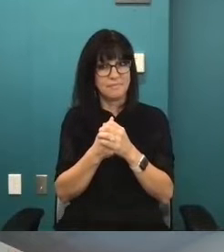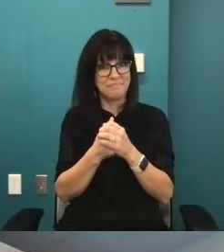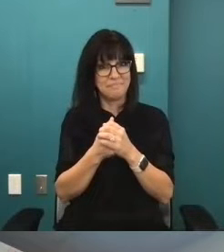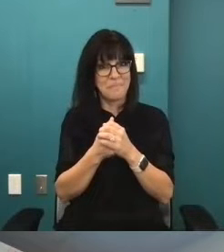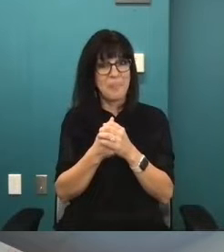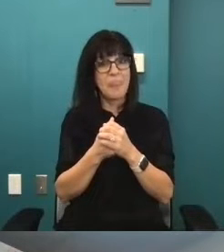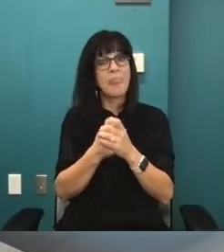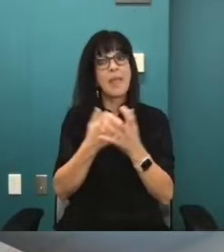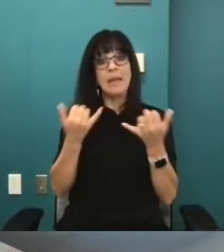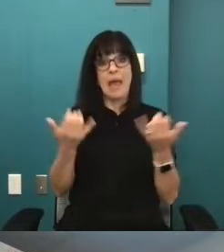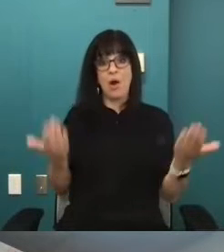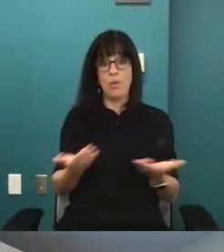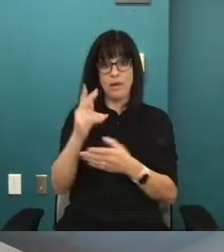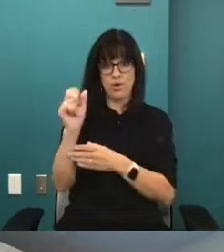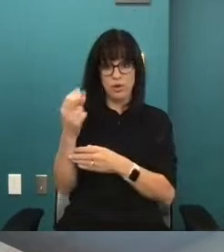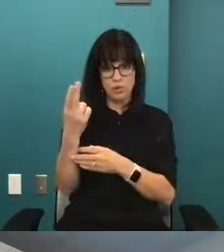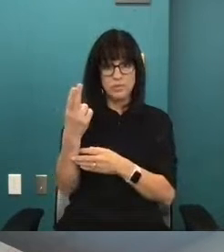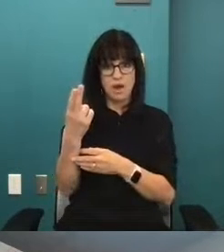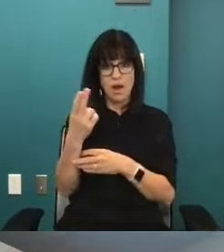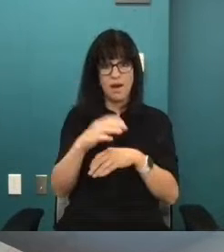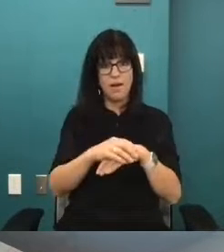Right now in Utah, so they have